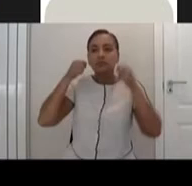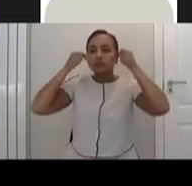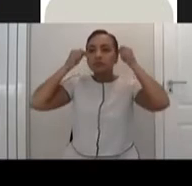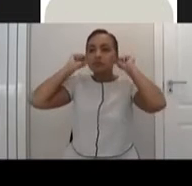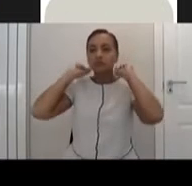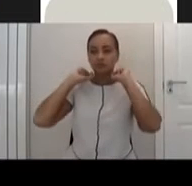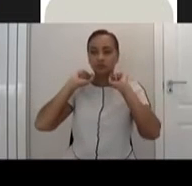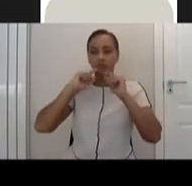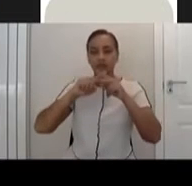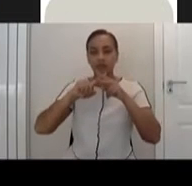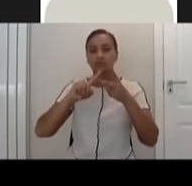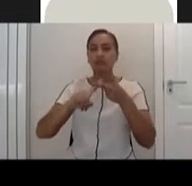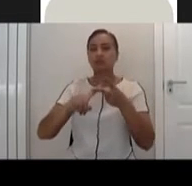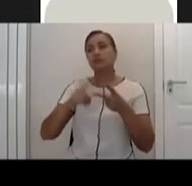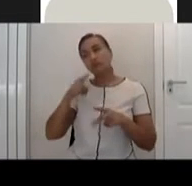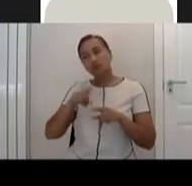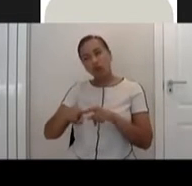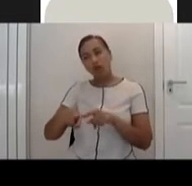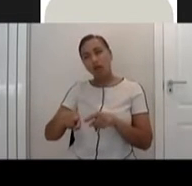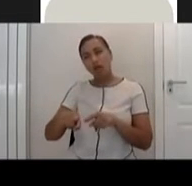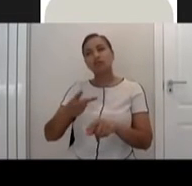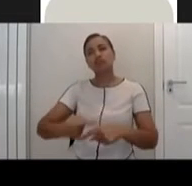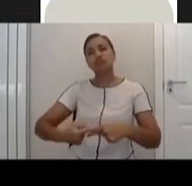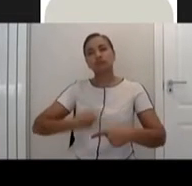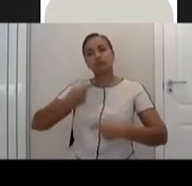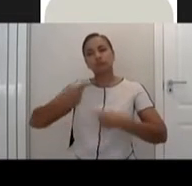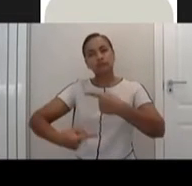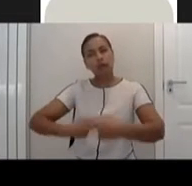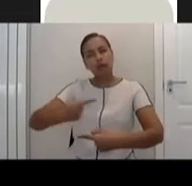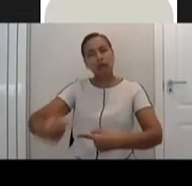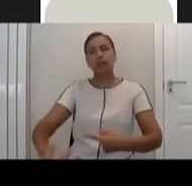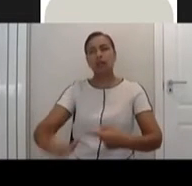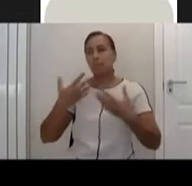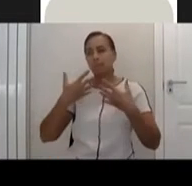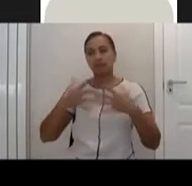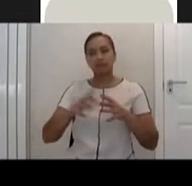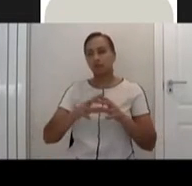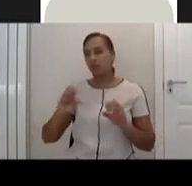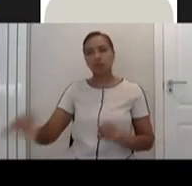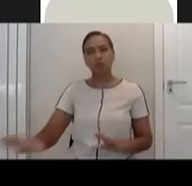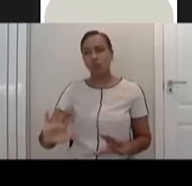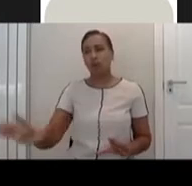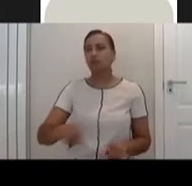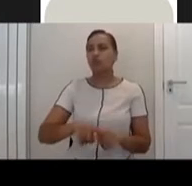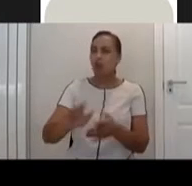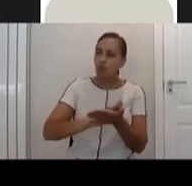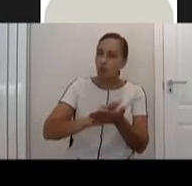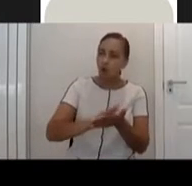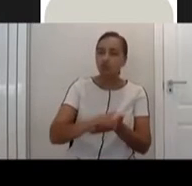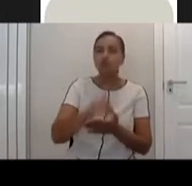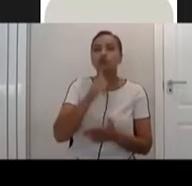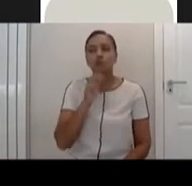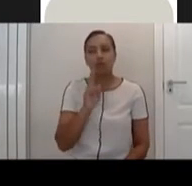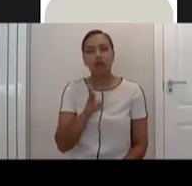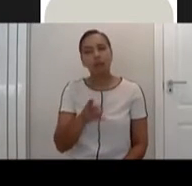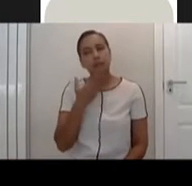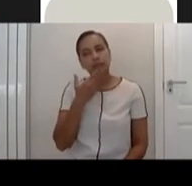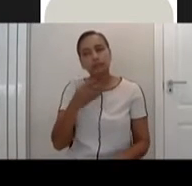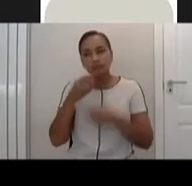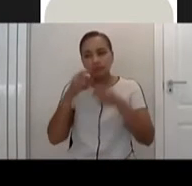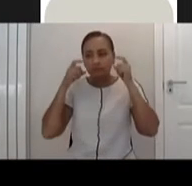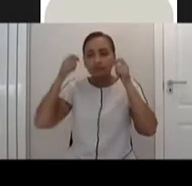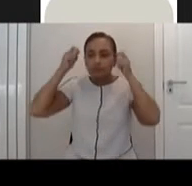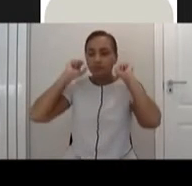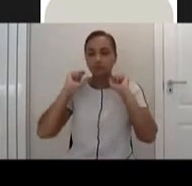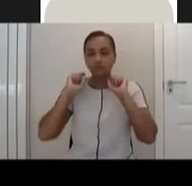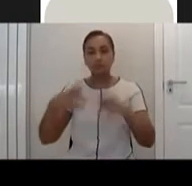can be washed and reused rather than the disposable ones. In terms of the use